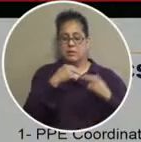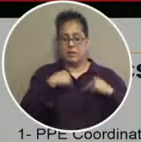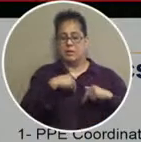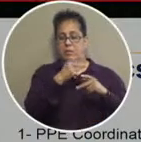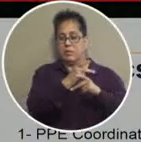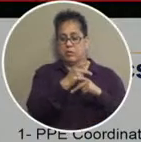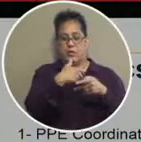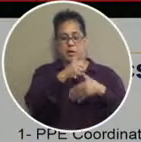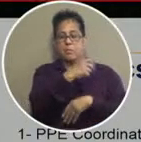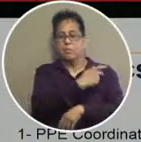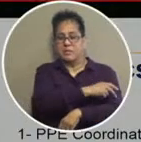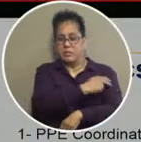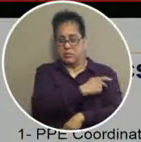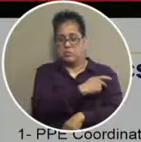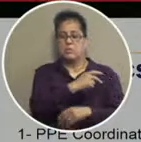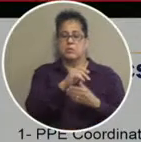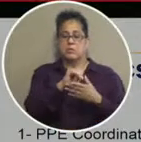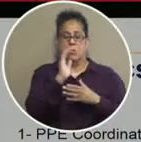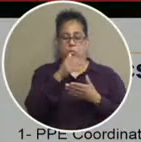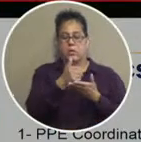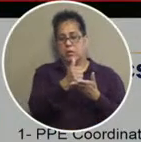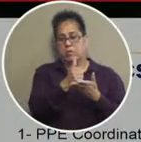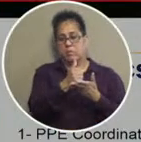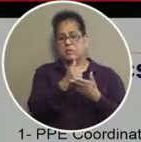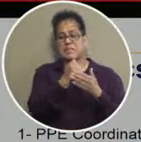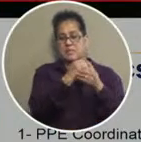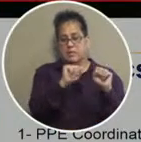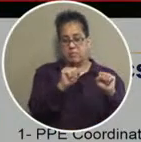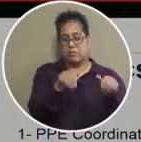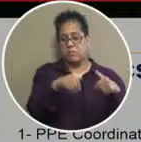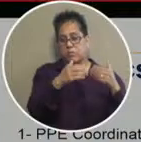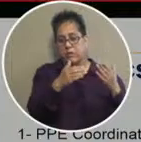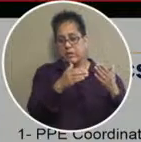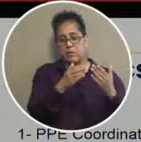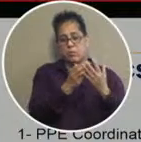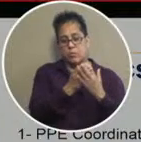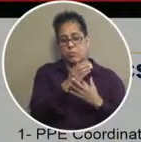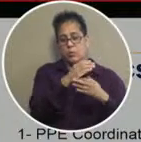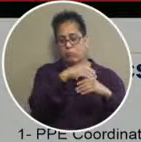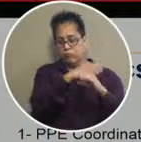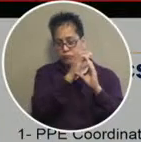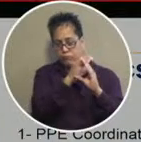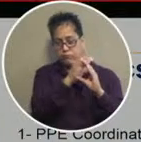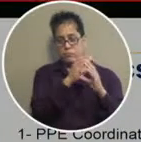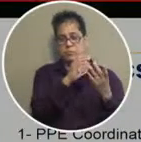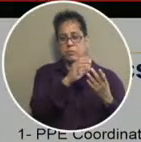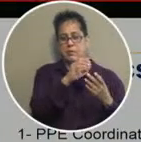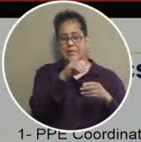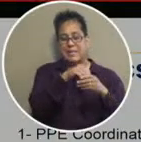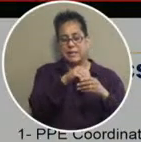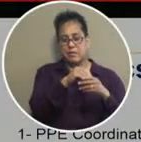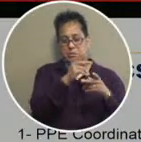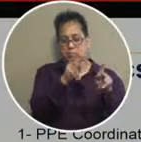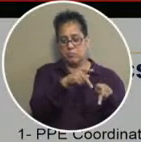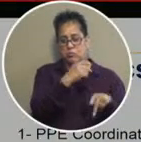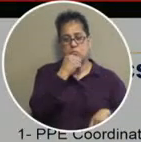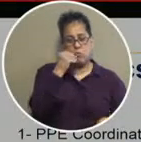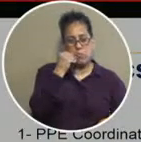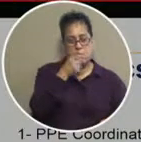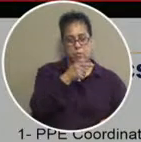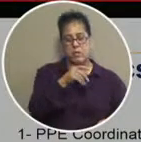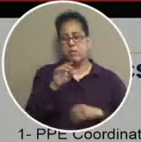and outpatient clinics that will enhance patient safety by providing medical care virtually, remotely, and in the patient's home. We